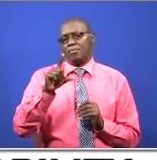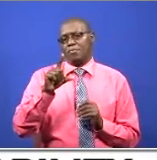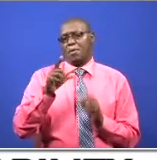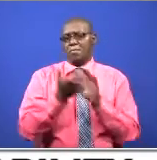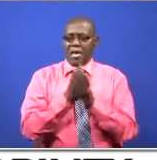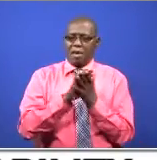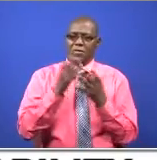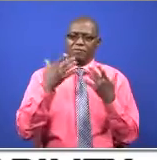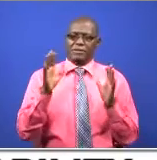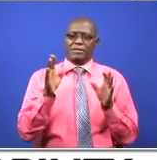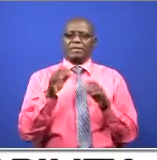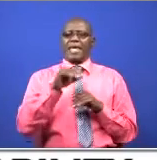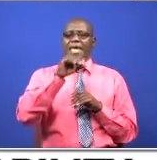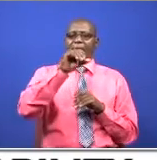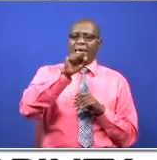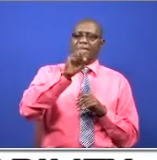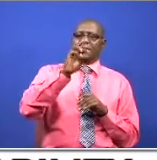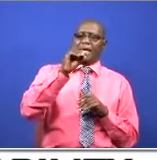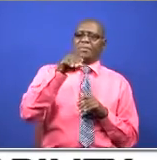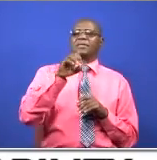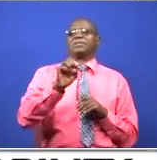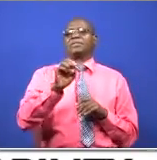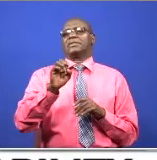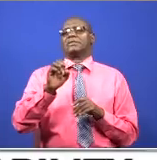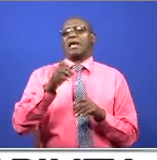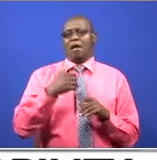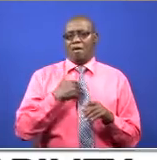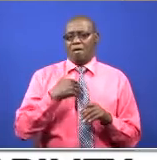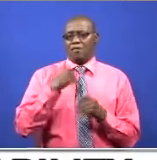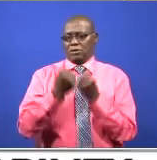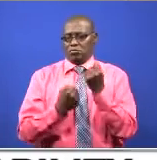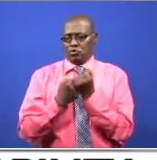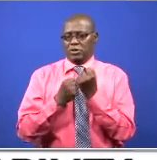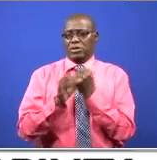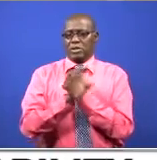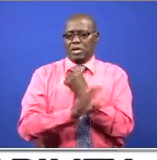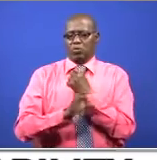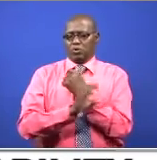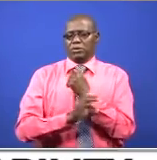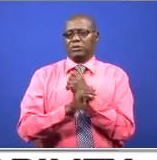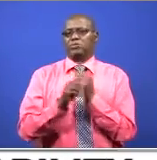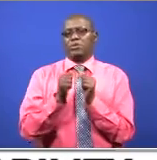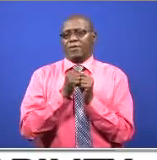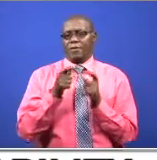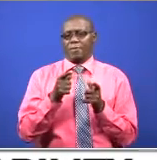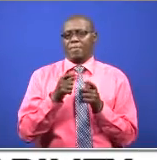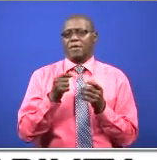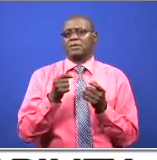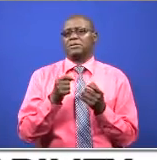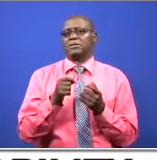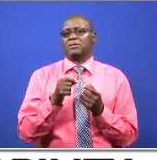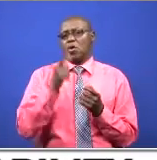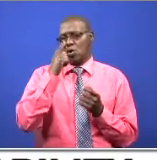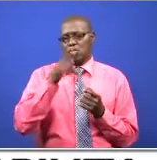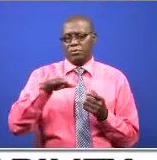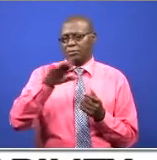country, the SMEs, that have held this country together. And you know, domestically, those were not affected as much. If you look